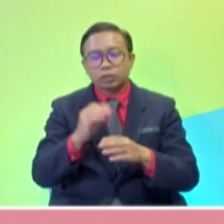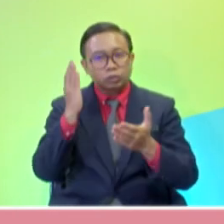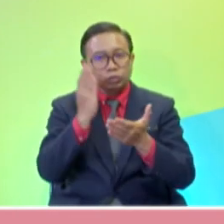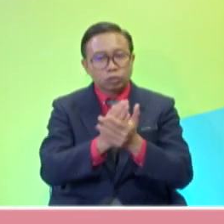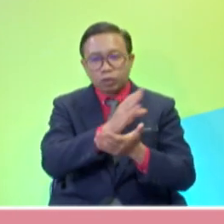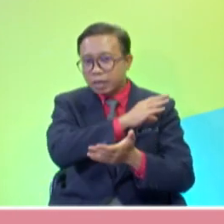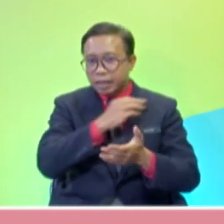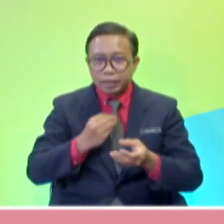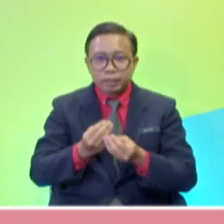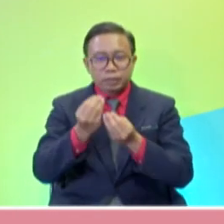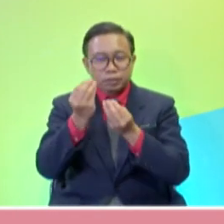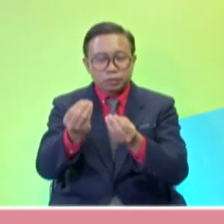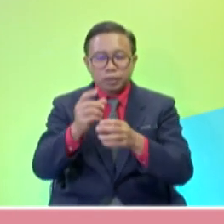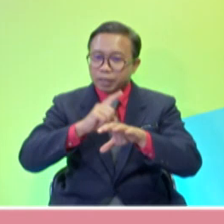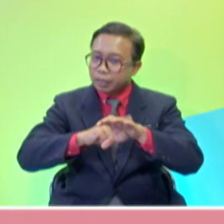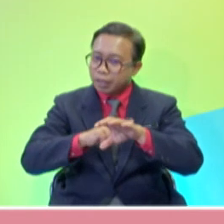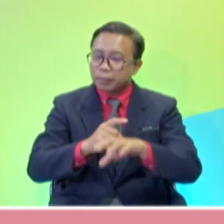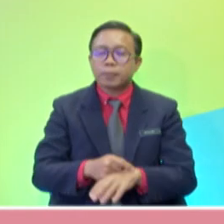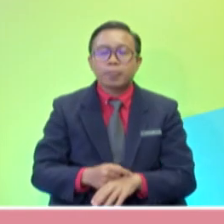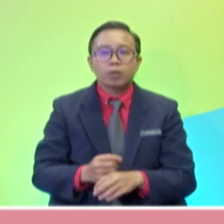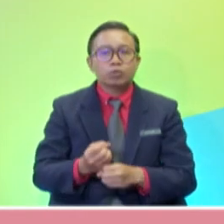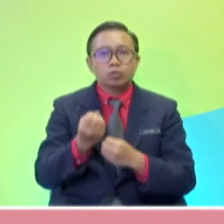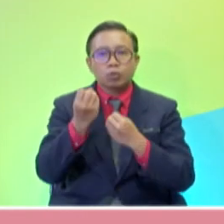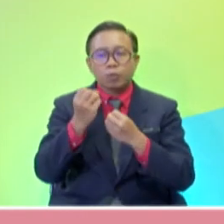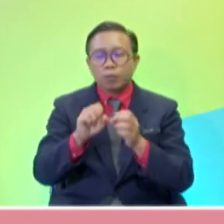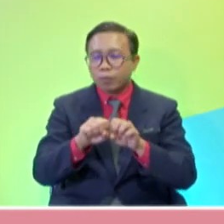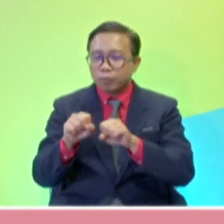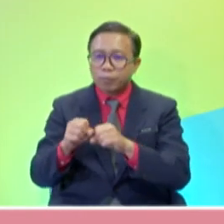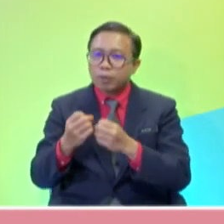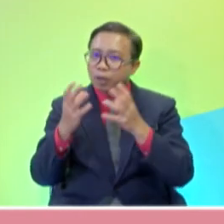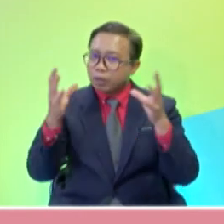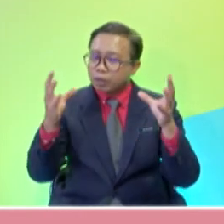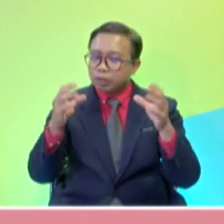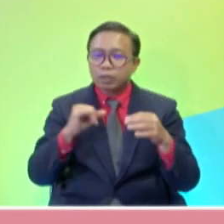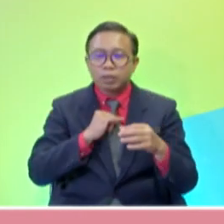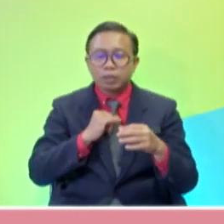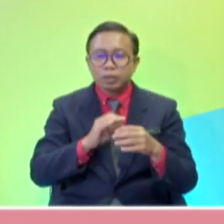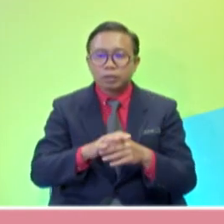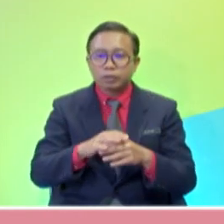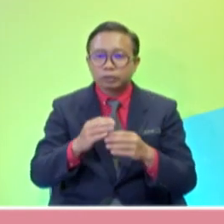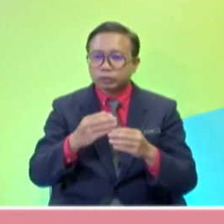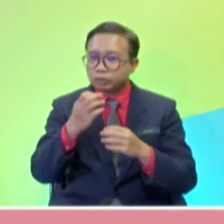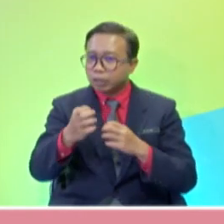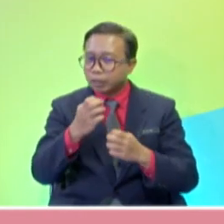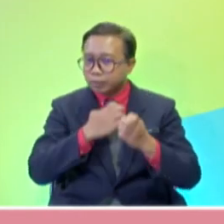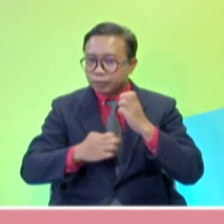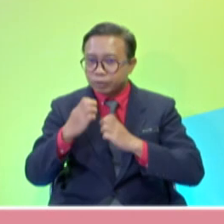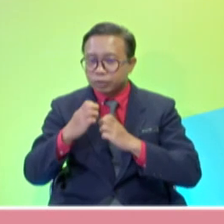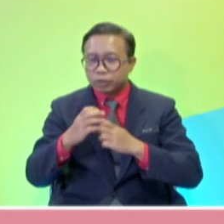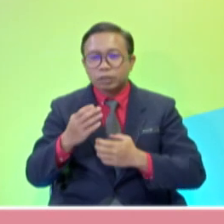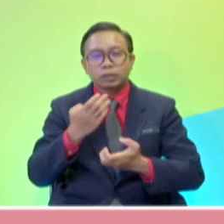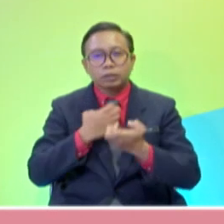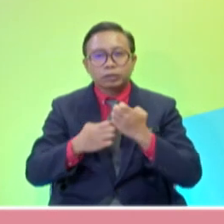and spend some time there. There are so many things to do here. I am a bit overcome with excitement because I want to